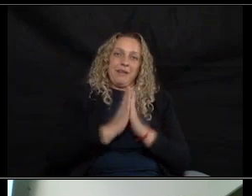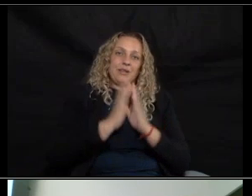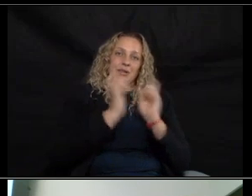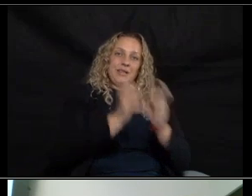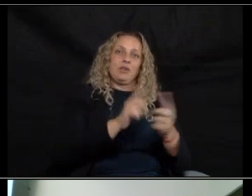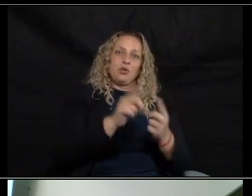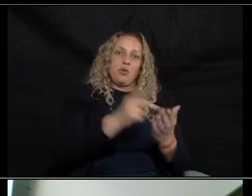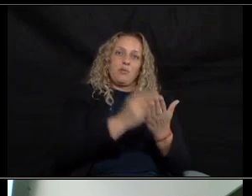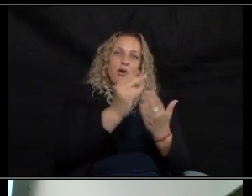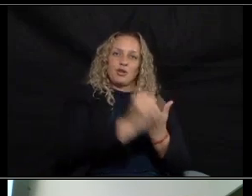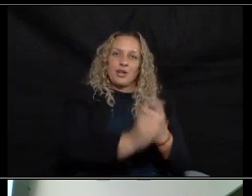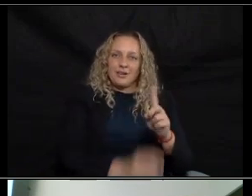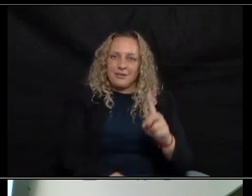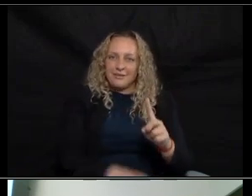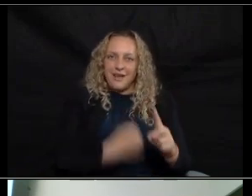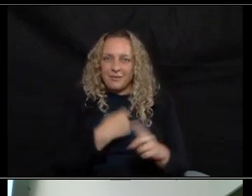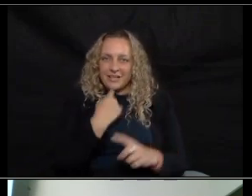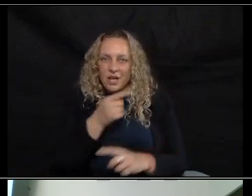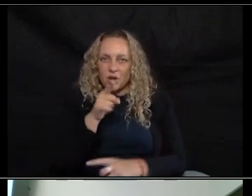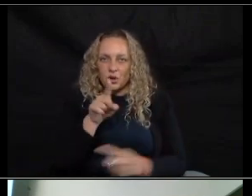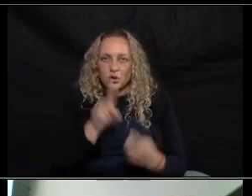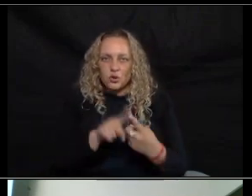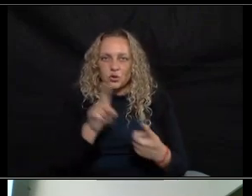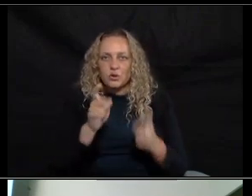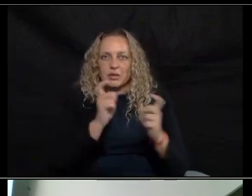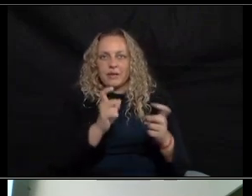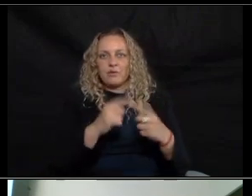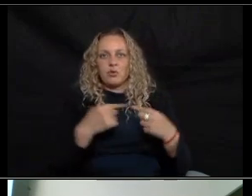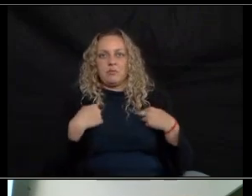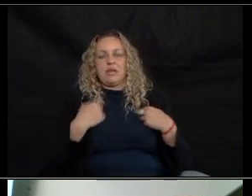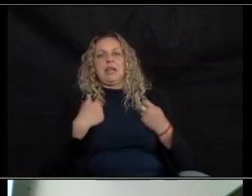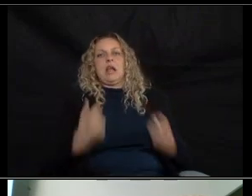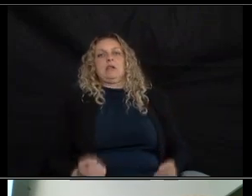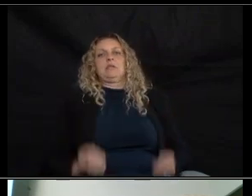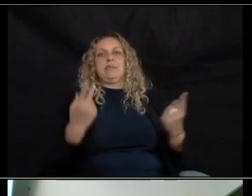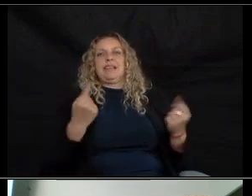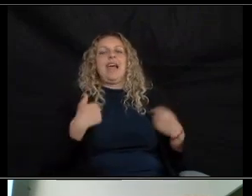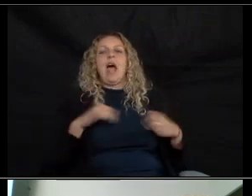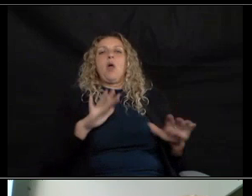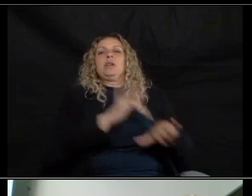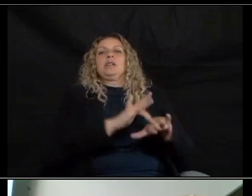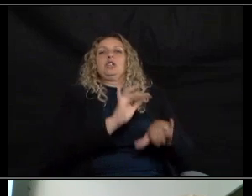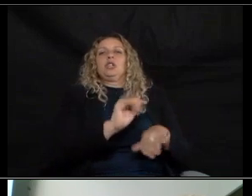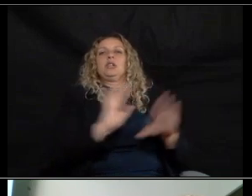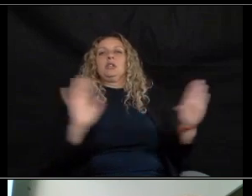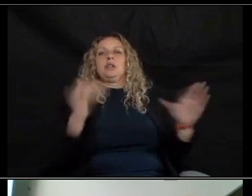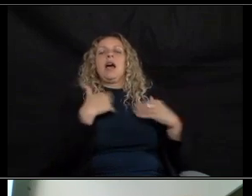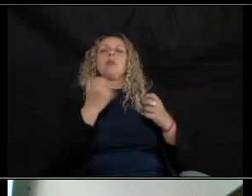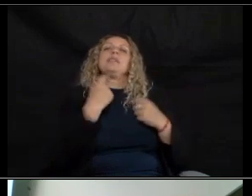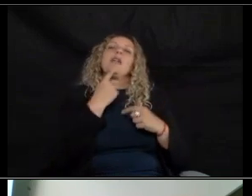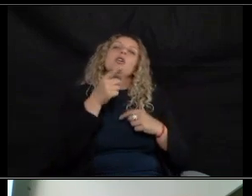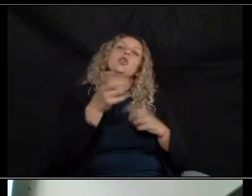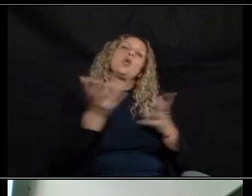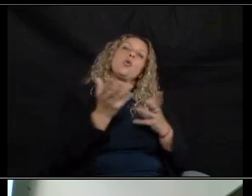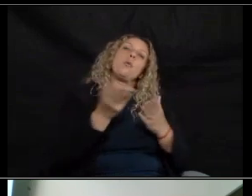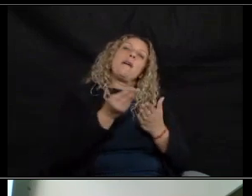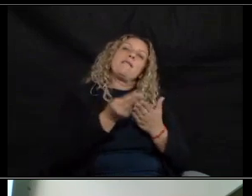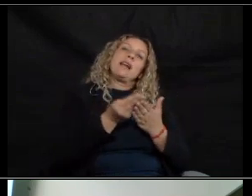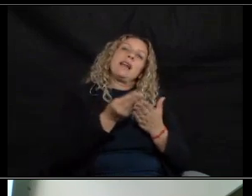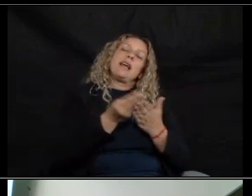it to the project. I'm not telling you to give it to me and I'll spend it. I don't want to touch it. I'm telling you what